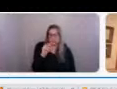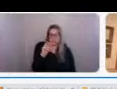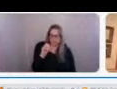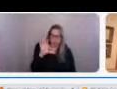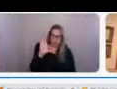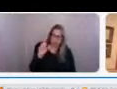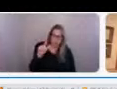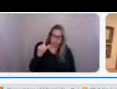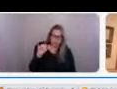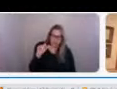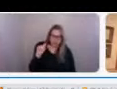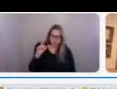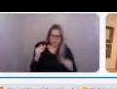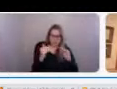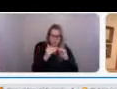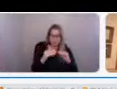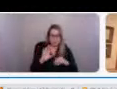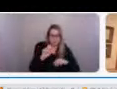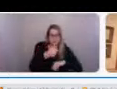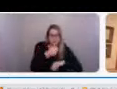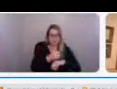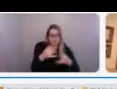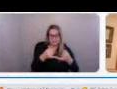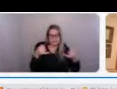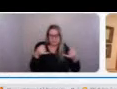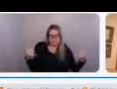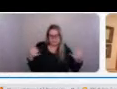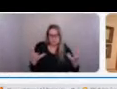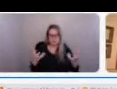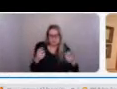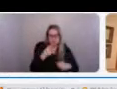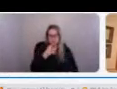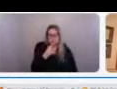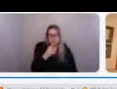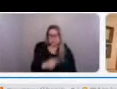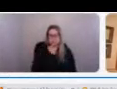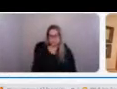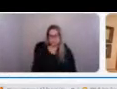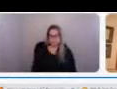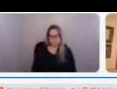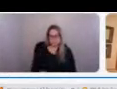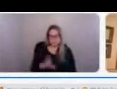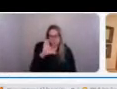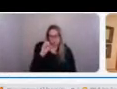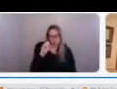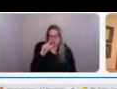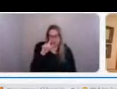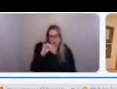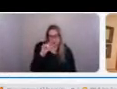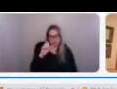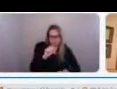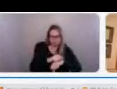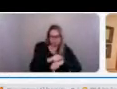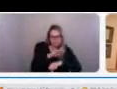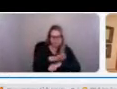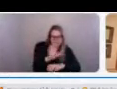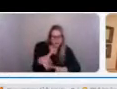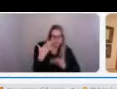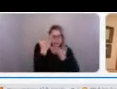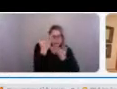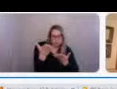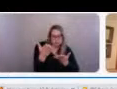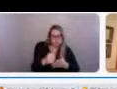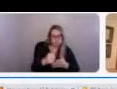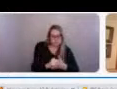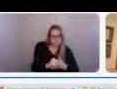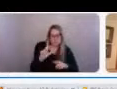redistricting and i what i wanted to say is um our coalition submitted proposed uh